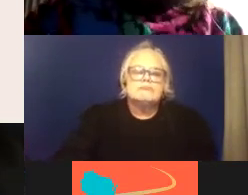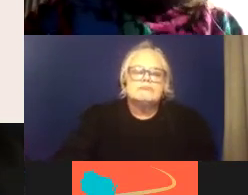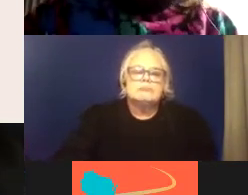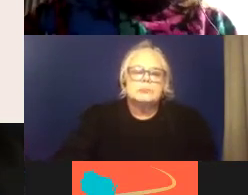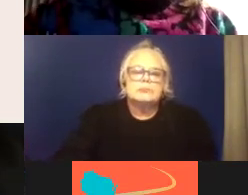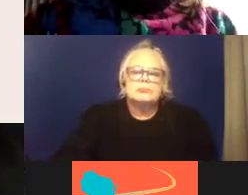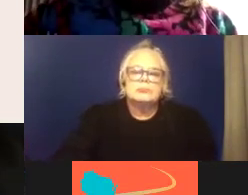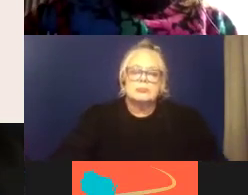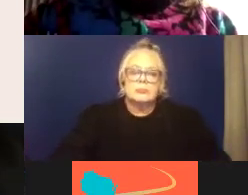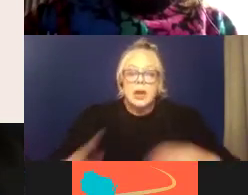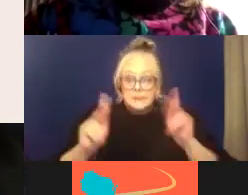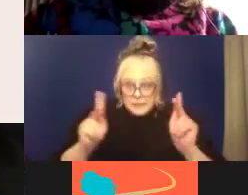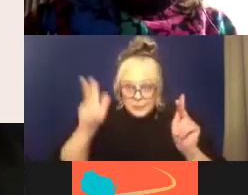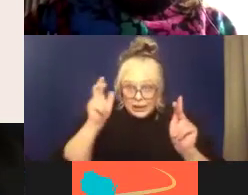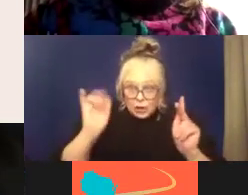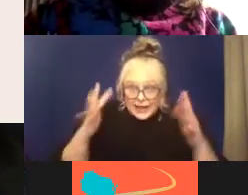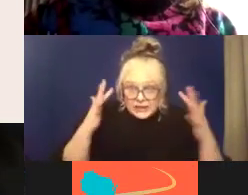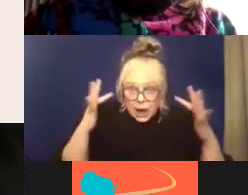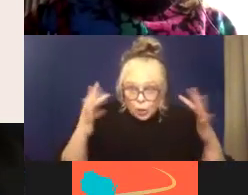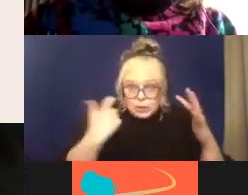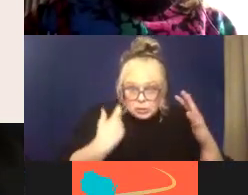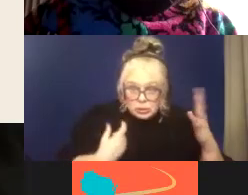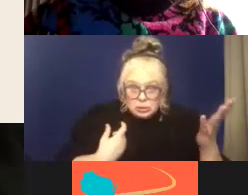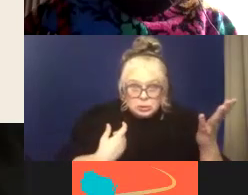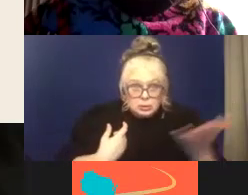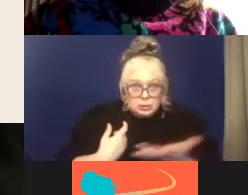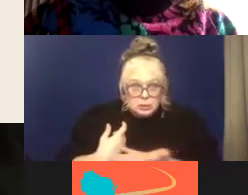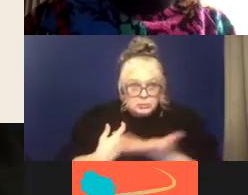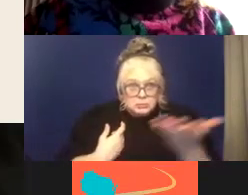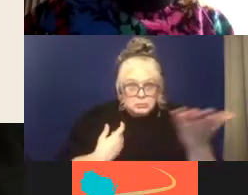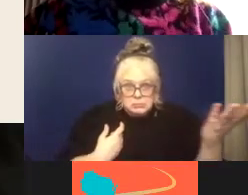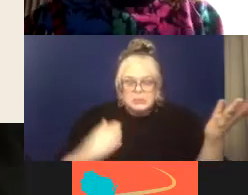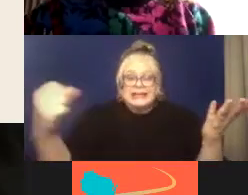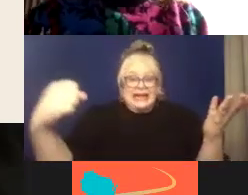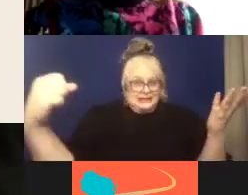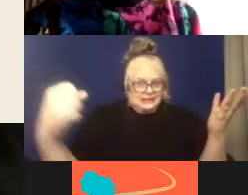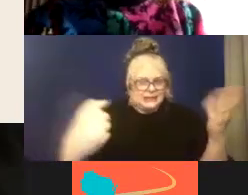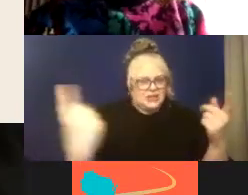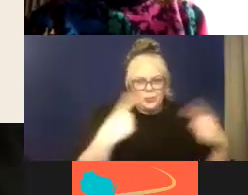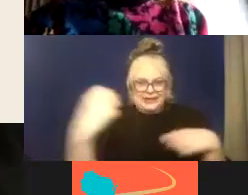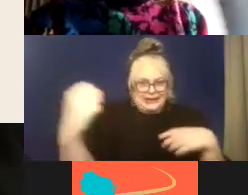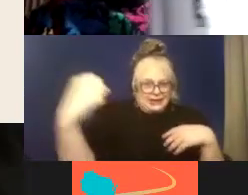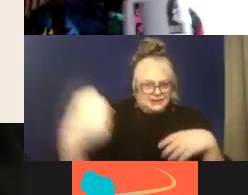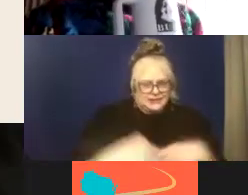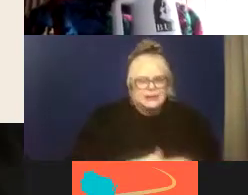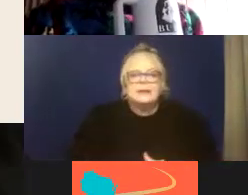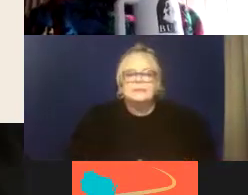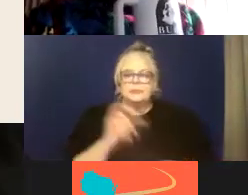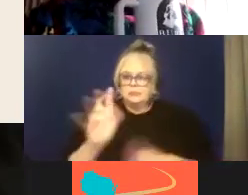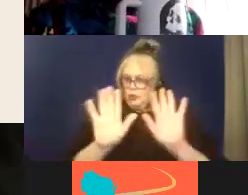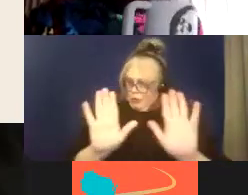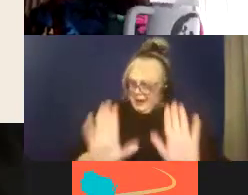Did folks hear the sound on that? Yes. Okay, great. All right, now I'm going to go ahead and play.